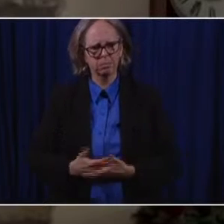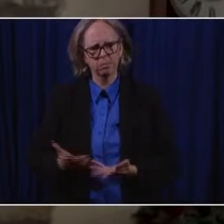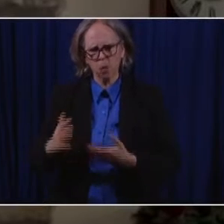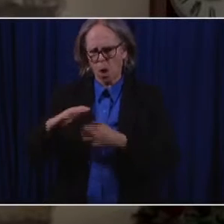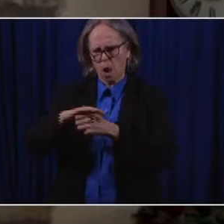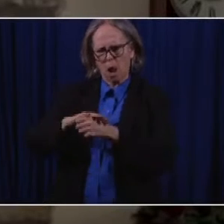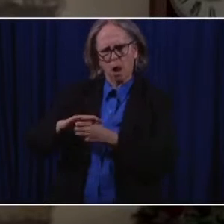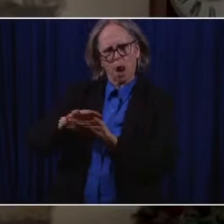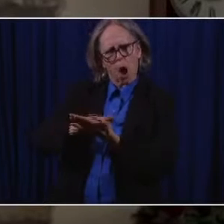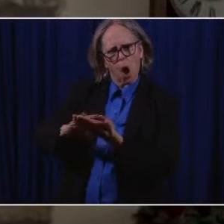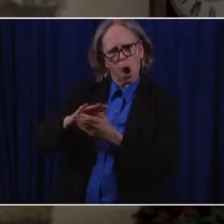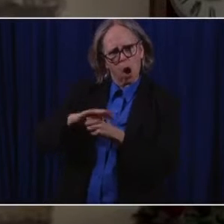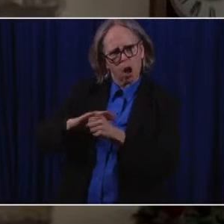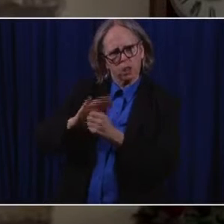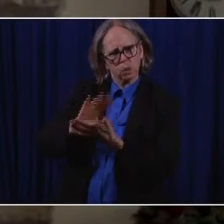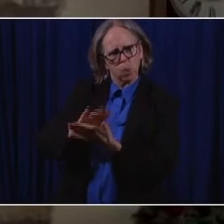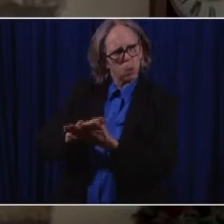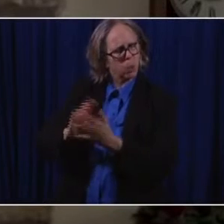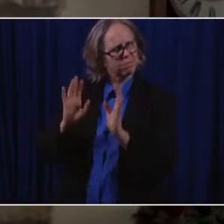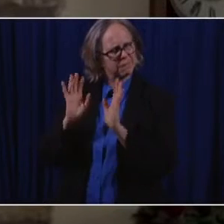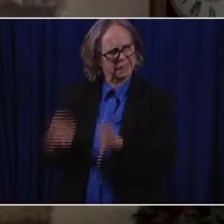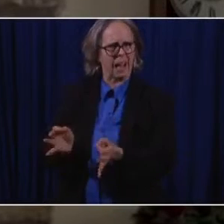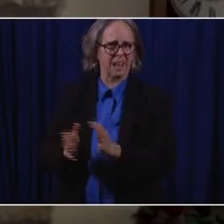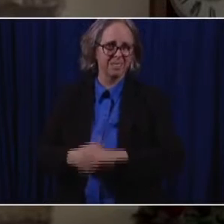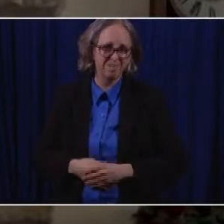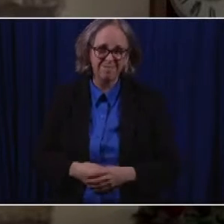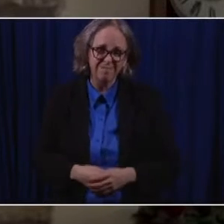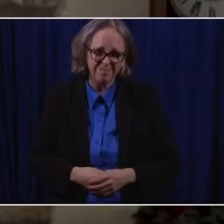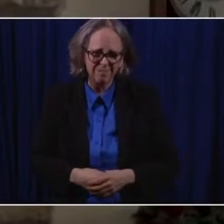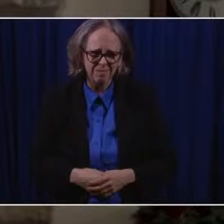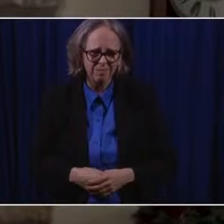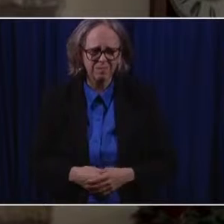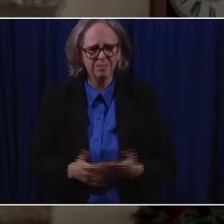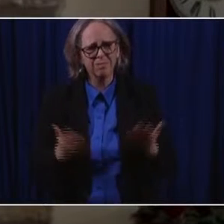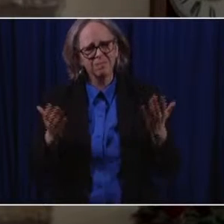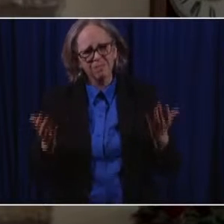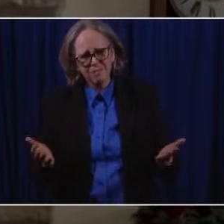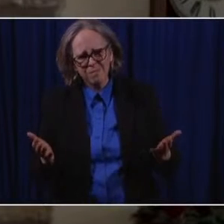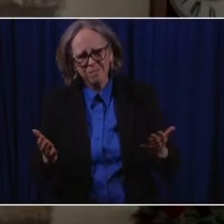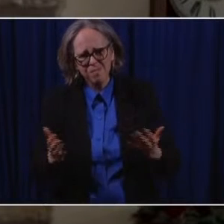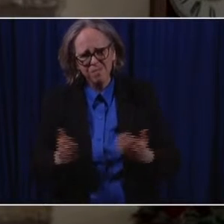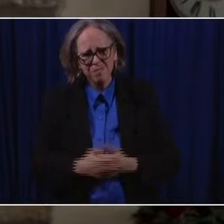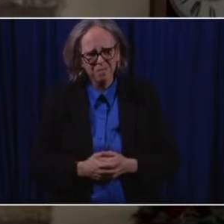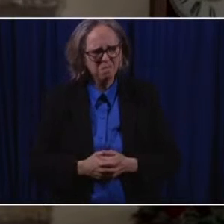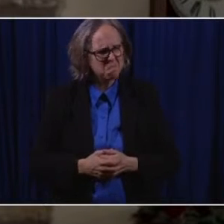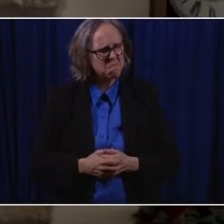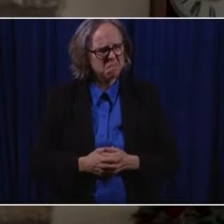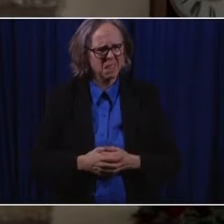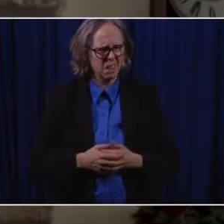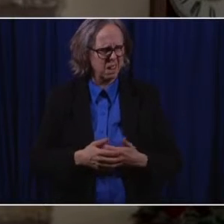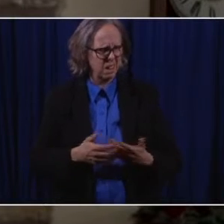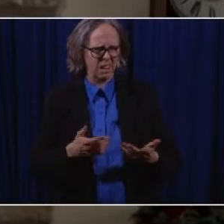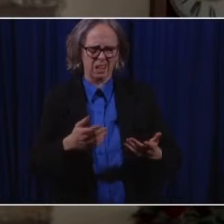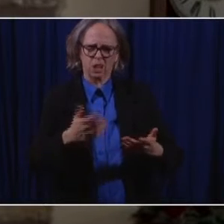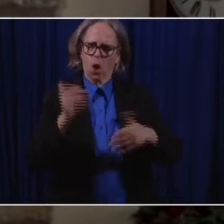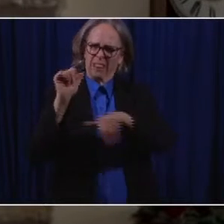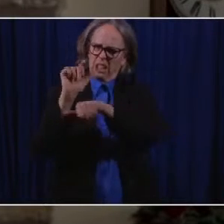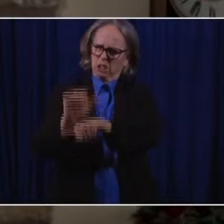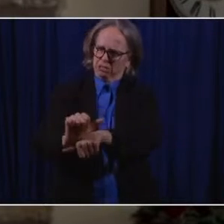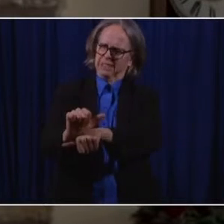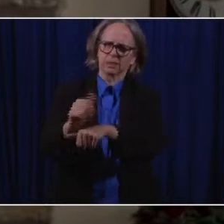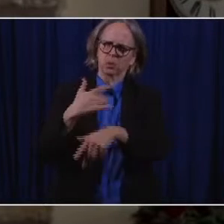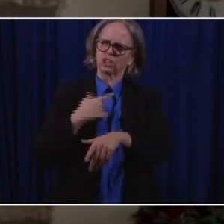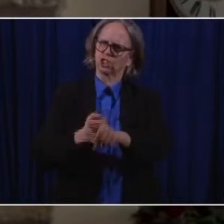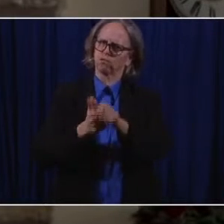things. So it shouldn't shock anybody that during this pandemic, we made a decision in the summer that schools would be